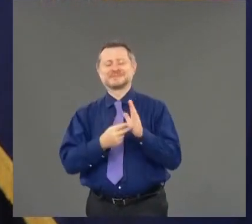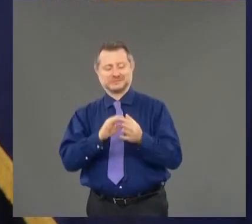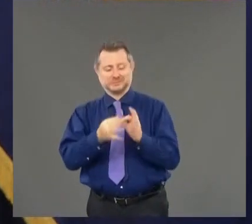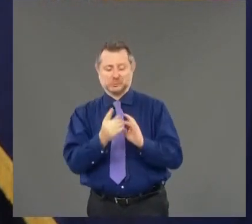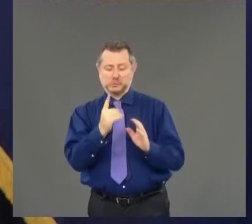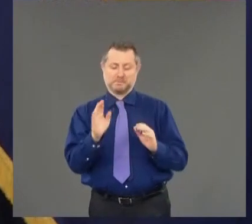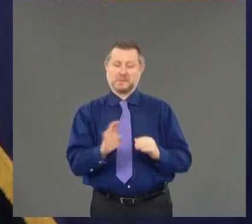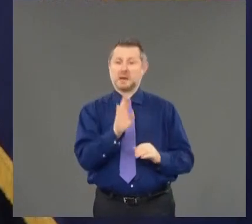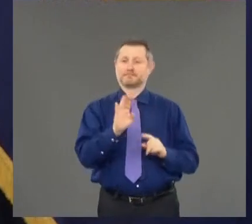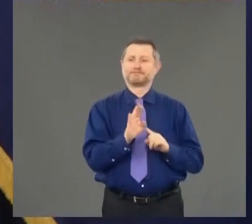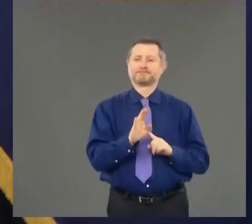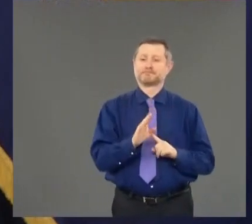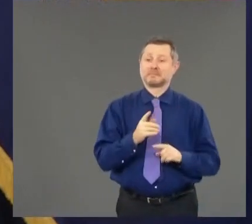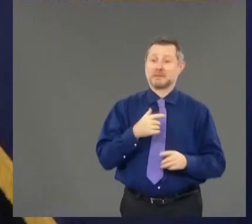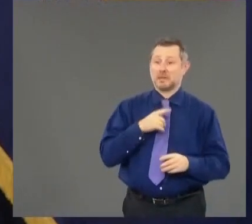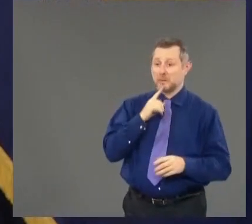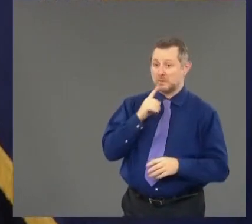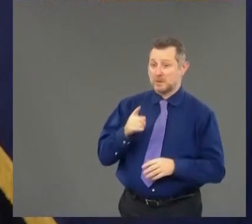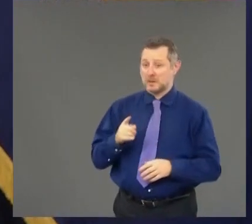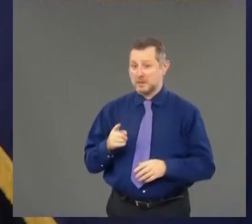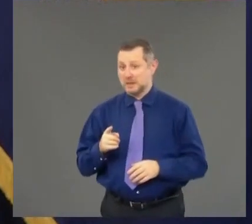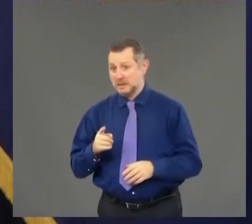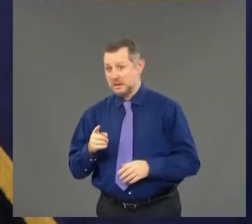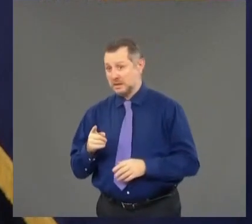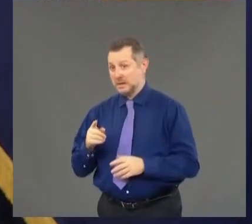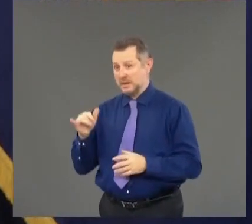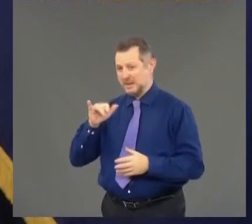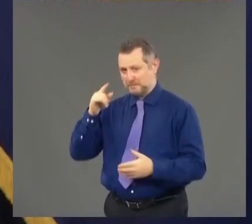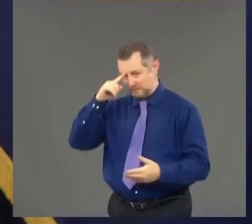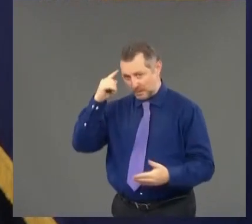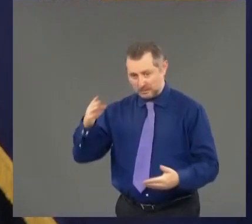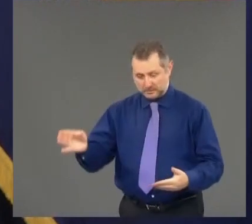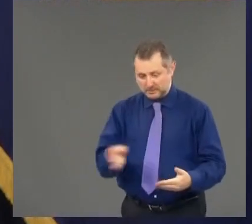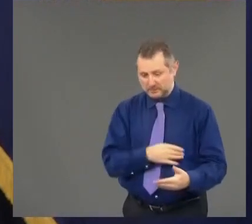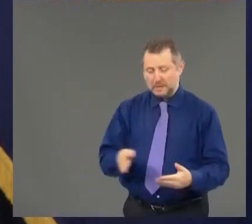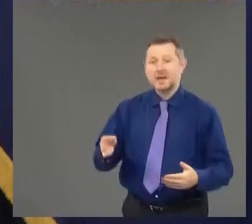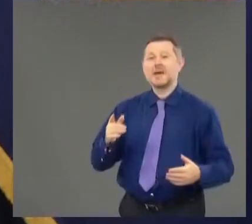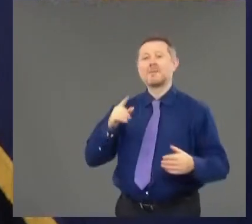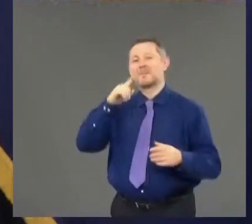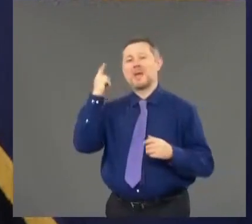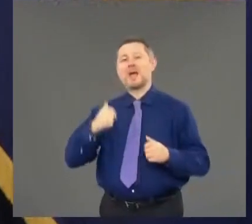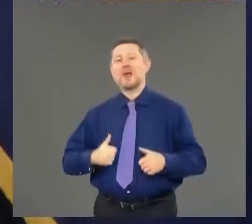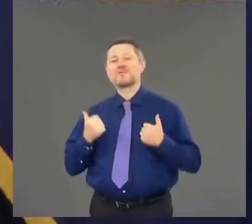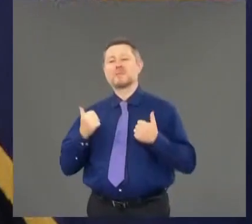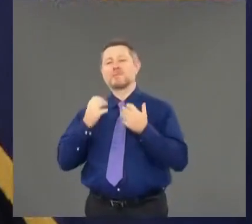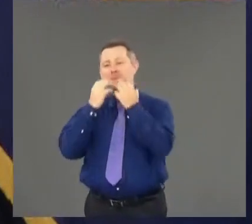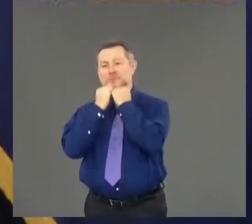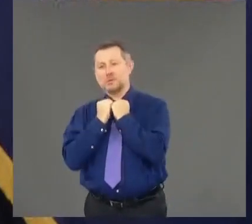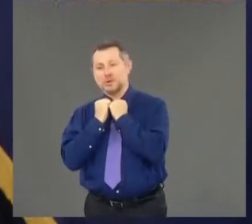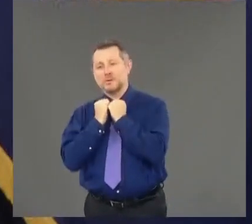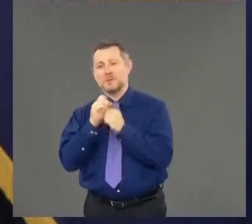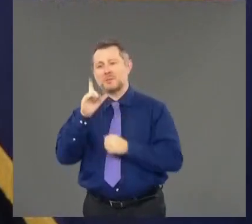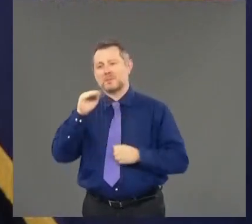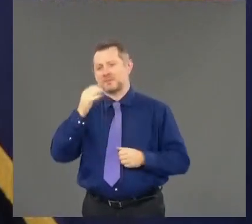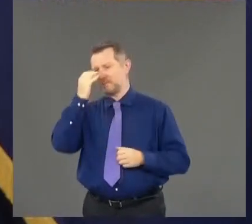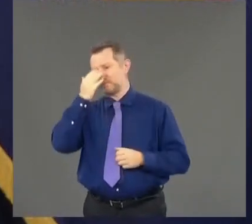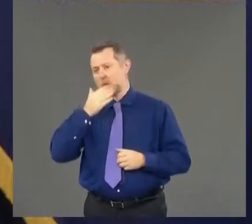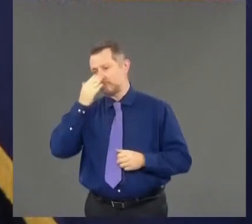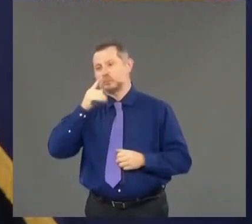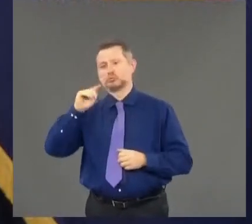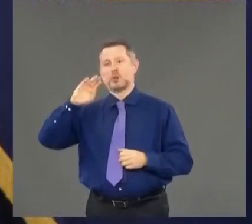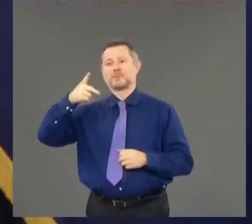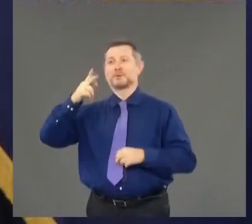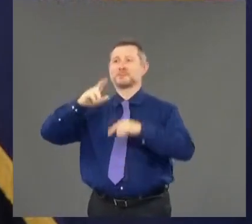Black Lives Matter on the street in front of Trump's headquarters. Great.